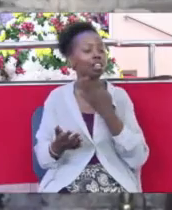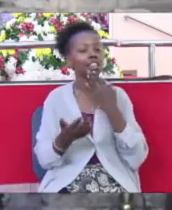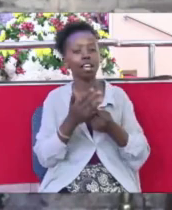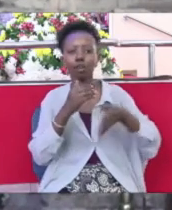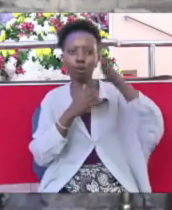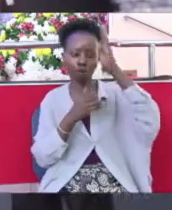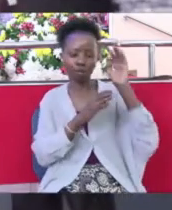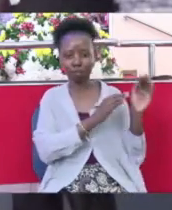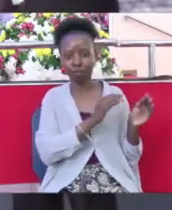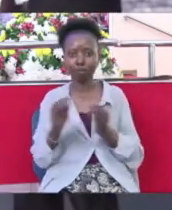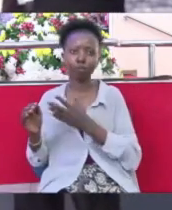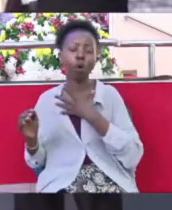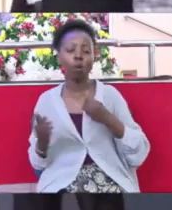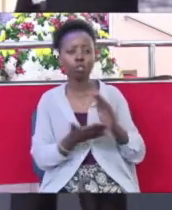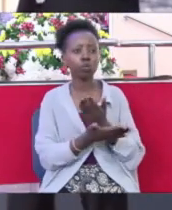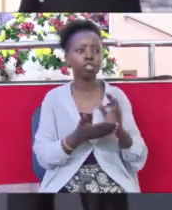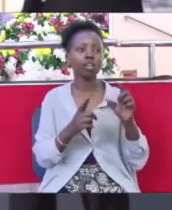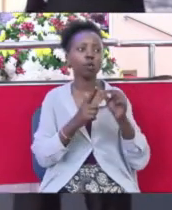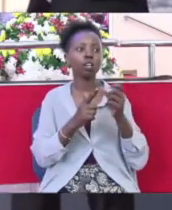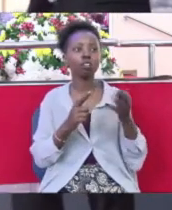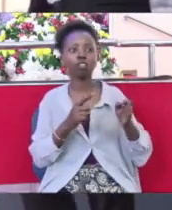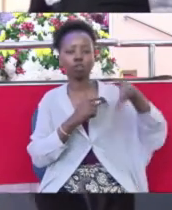Today I'd like to share the word of God